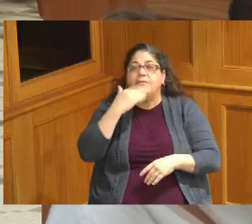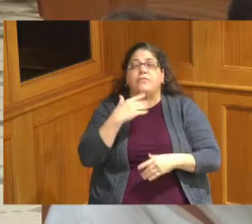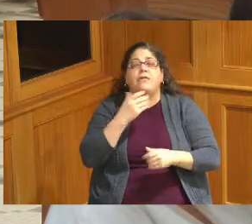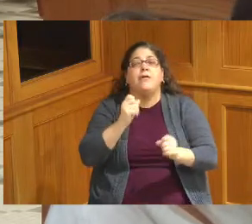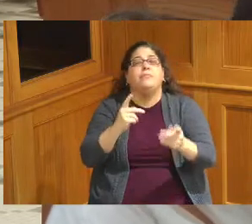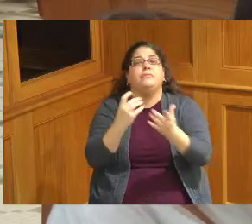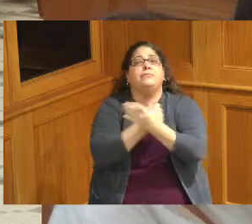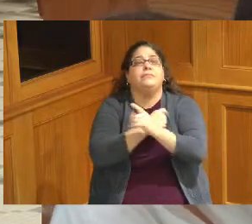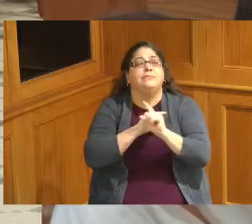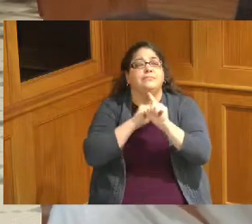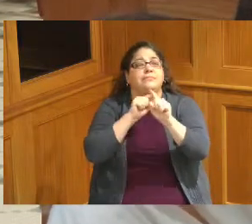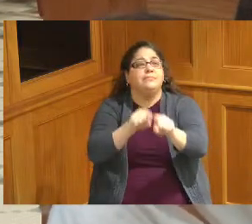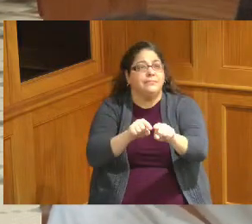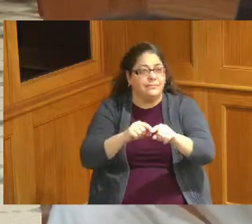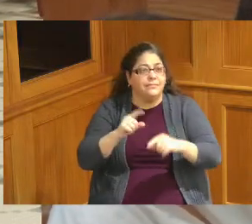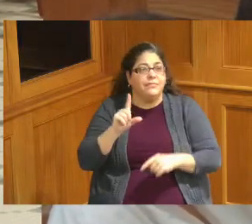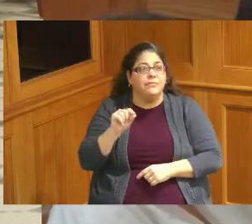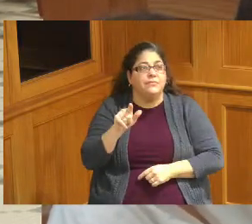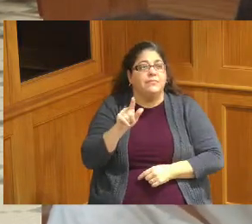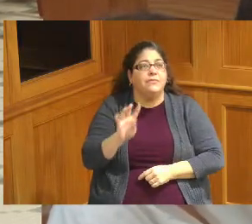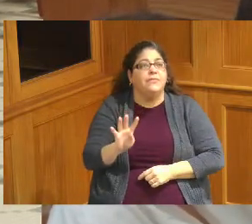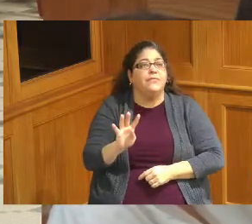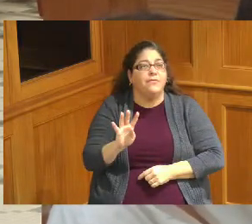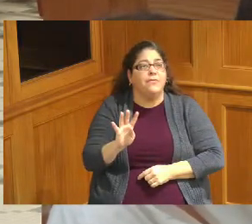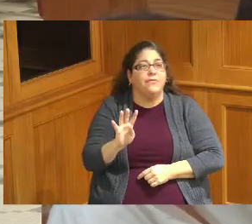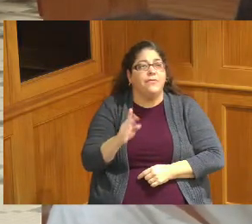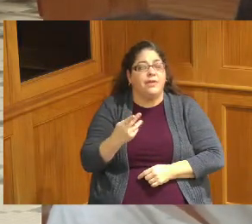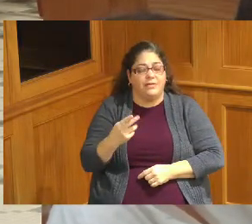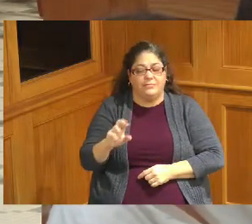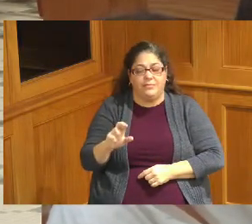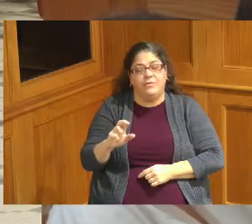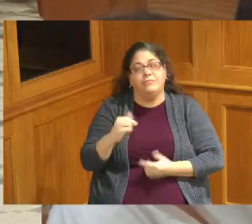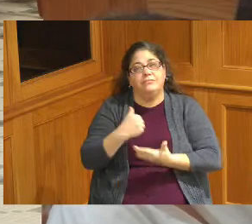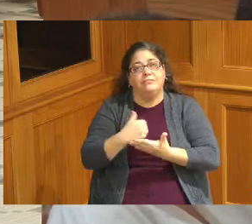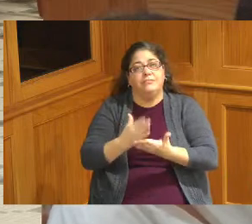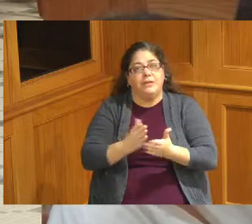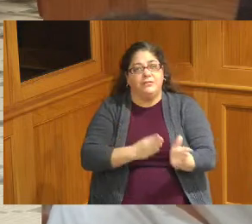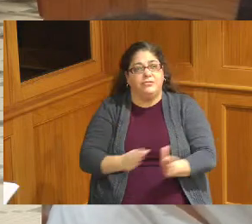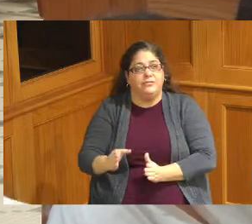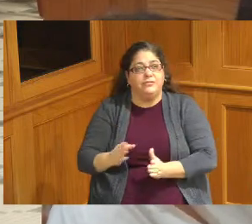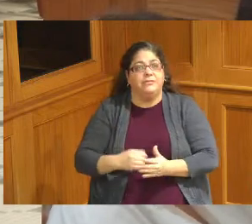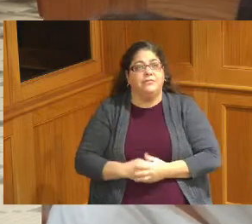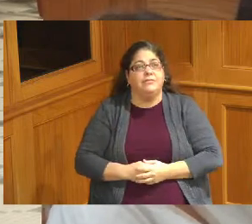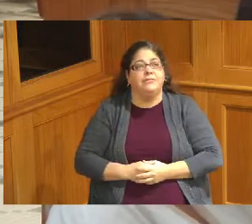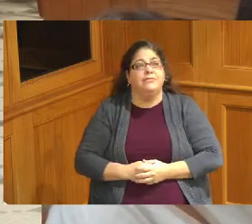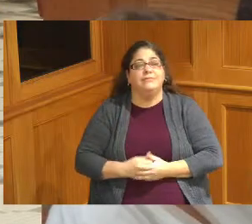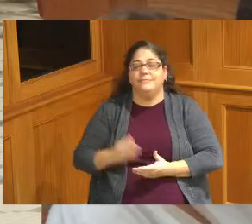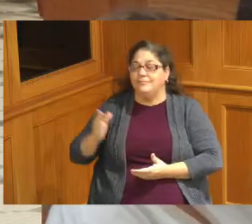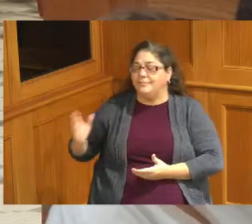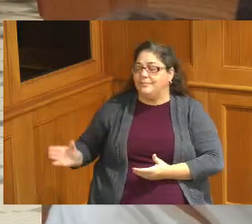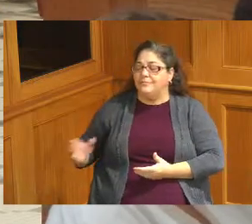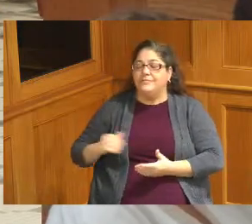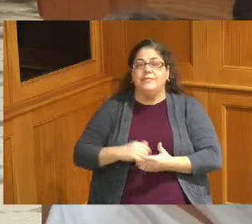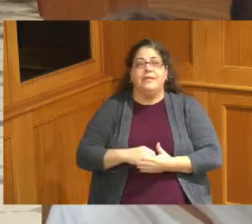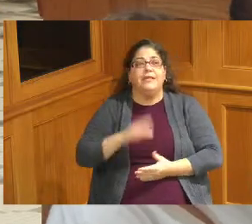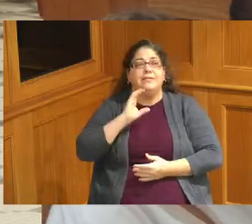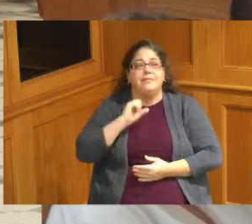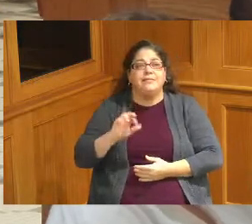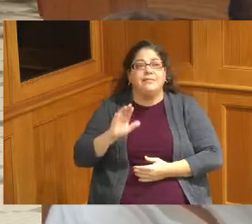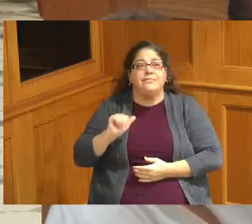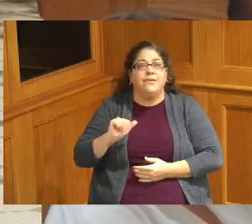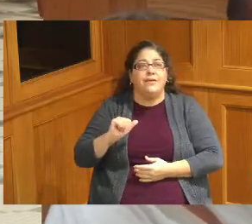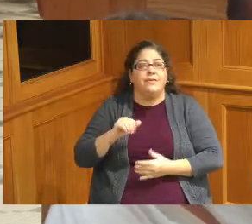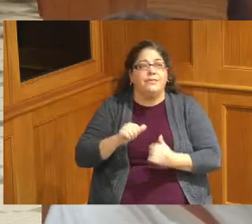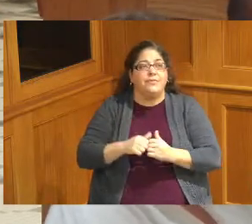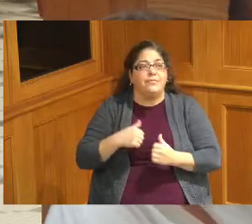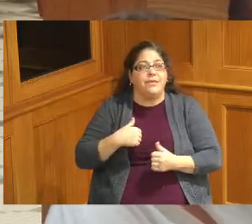opportunity to present the 2024 Human Resources budget. Just real briefly, Sarah Irwin's going to co-present with me, but